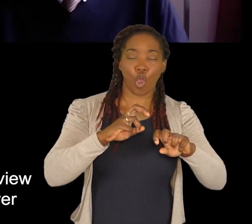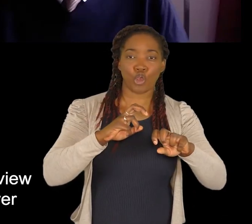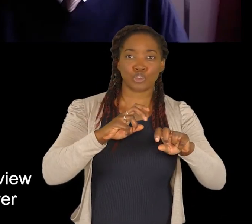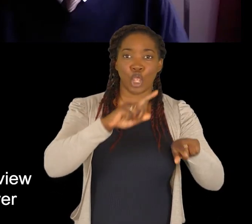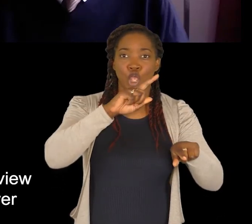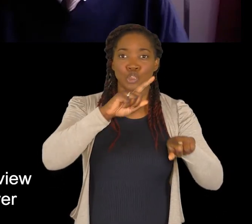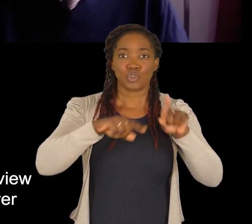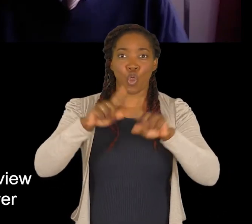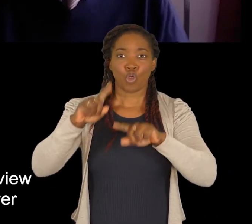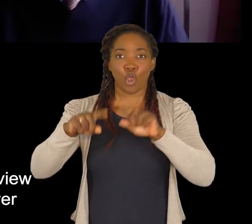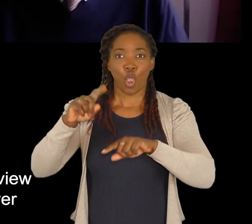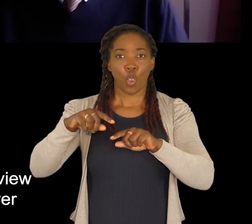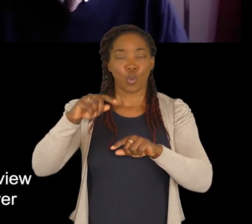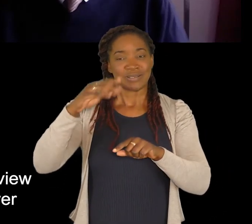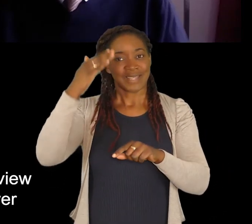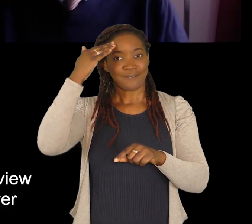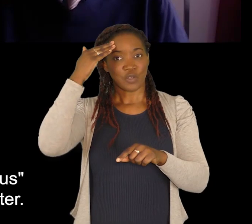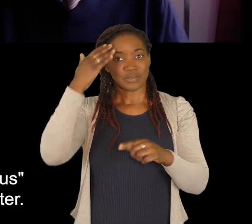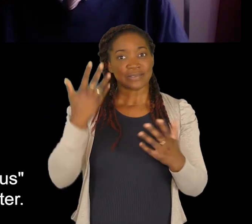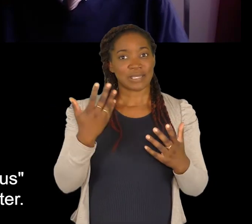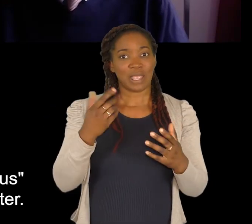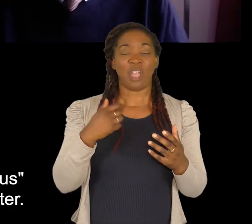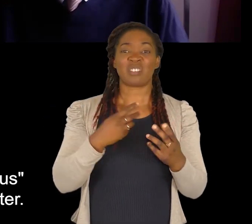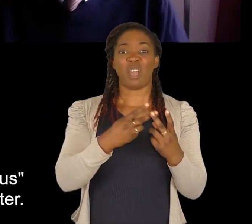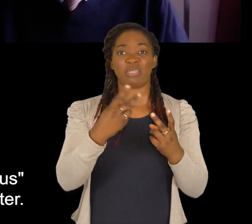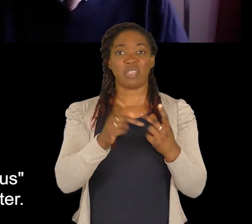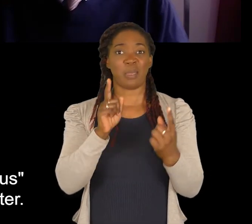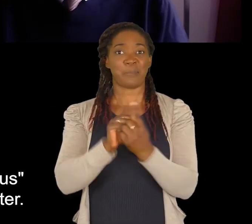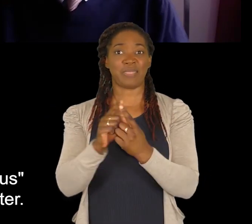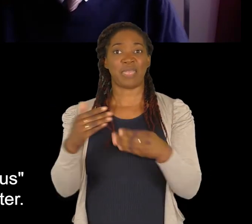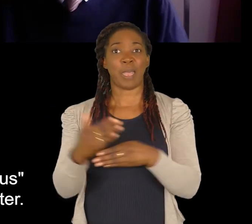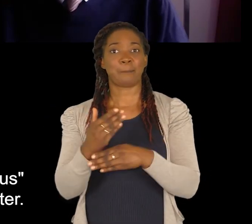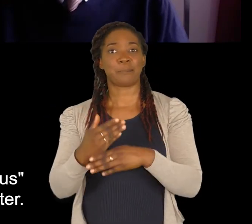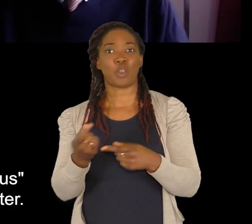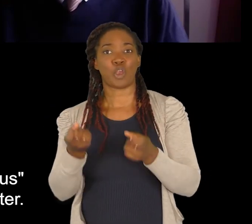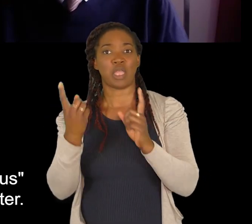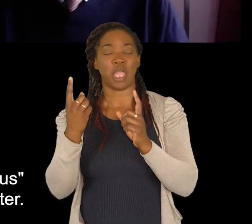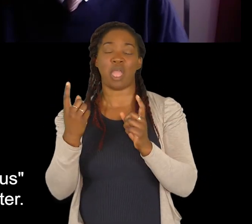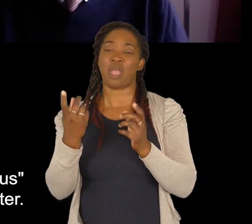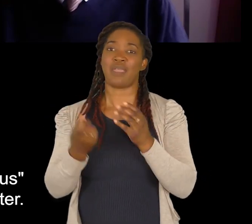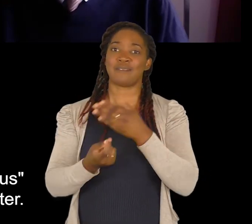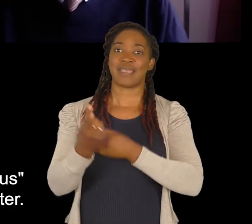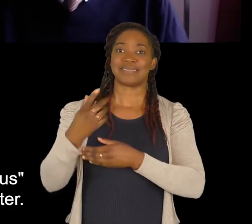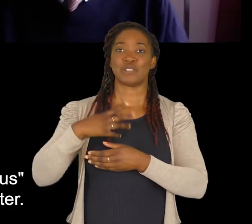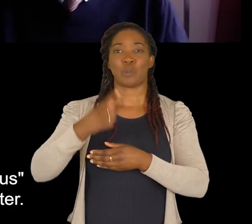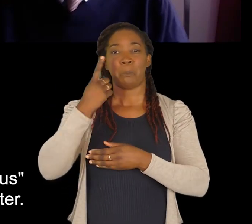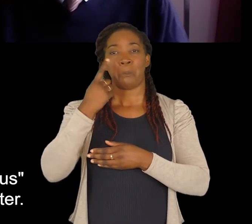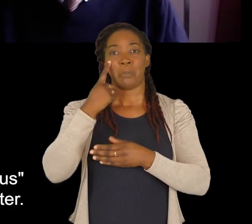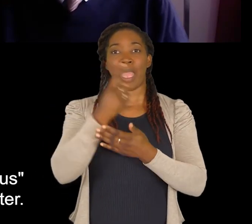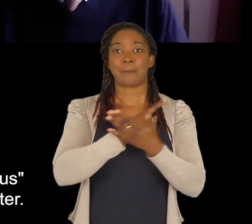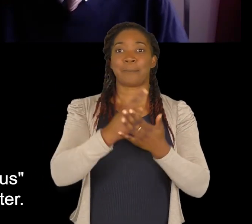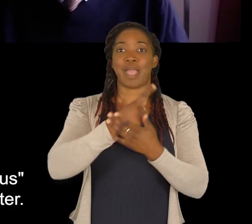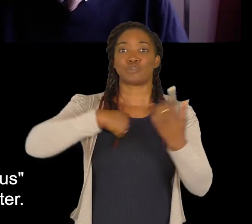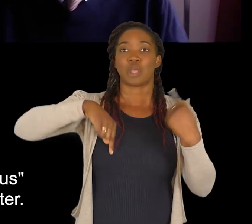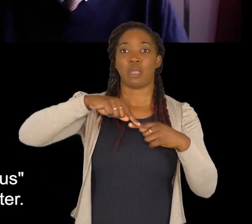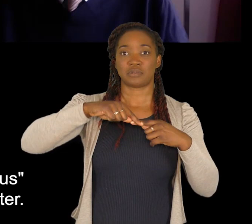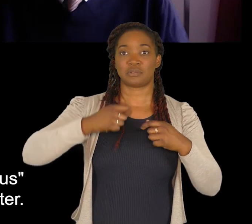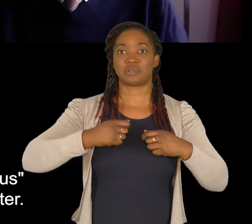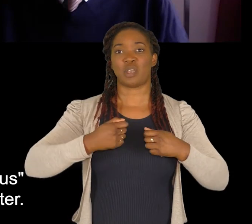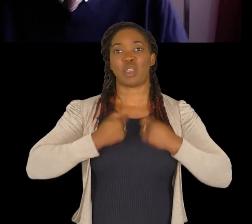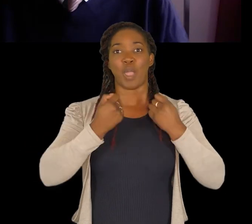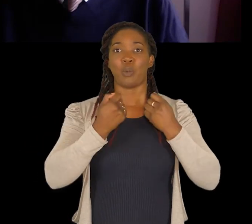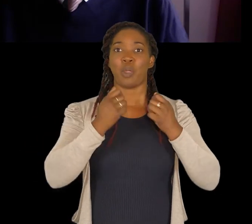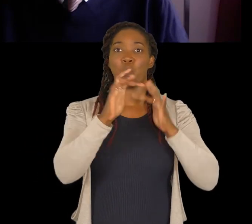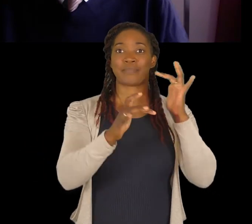Interview, and lots of other Meet the Employer events. But you'll have to go on to the About Us section of the Evenbreak website